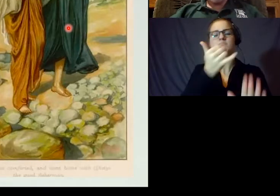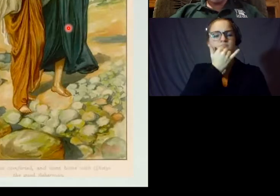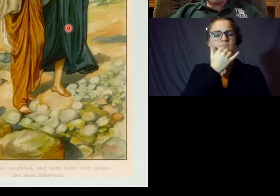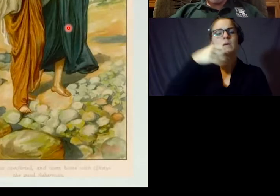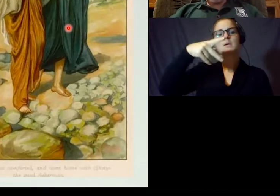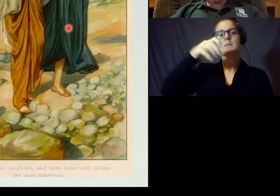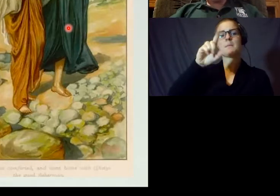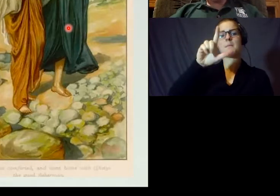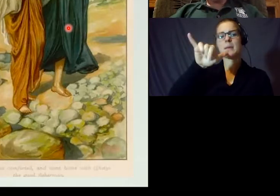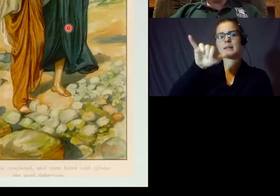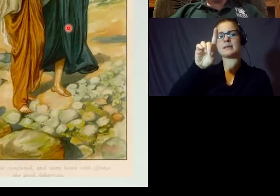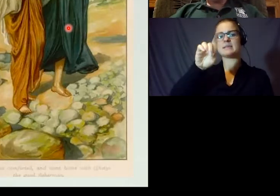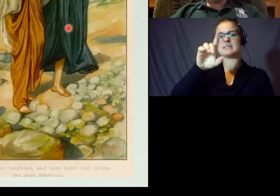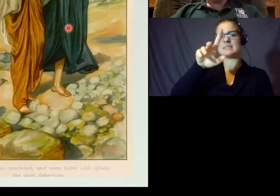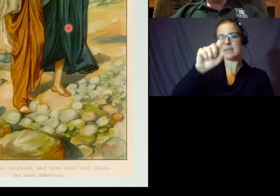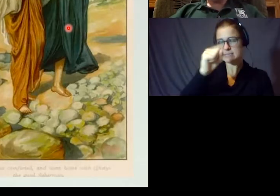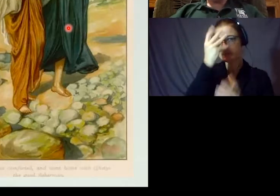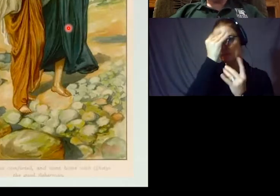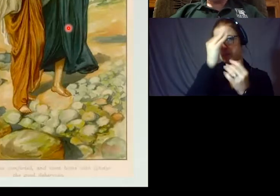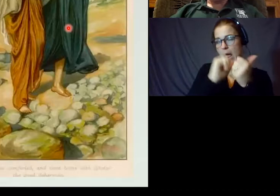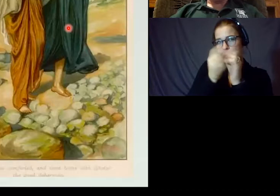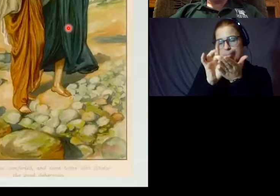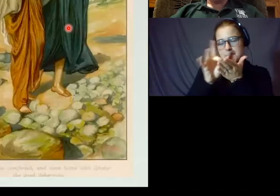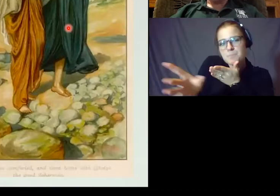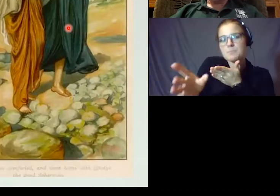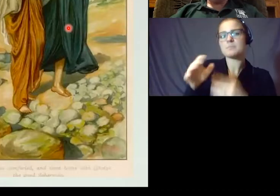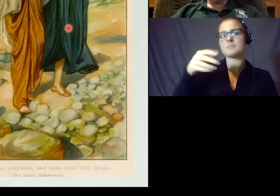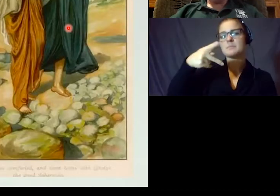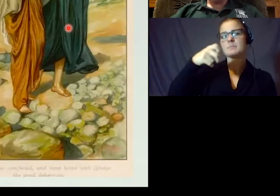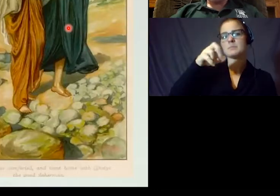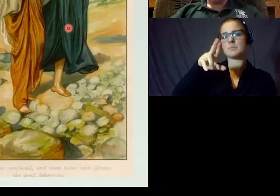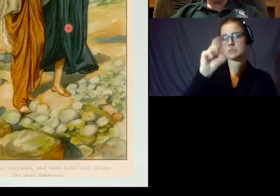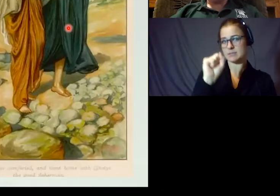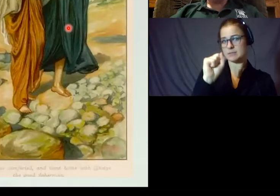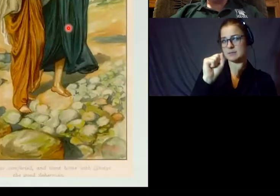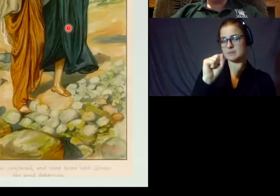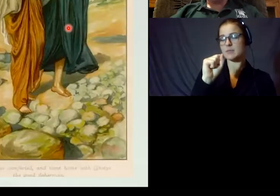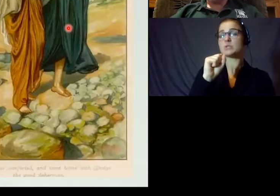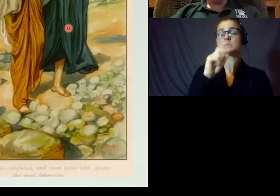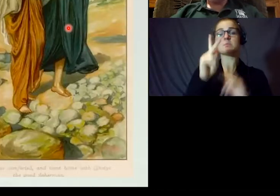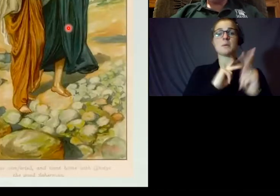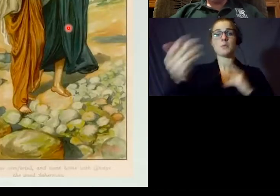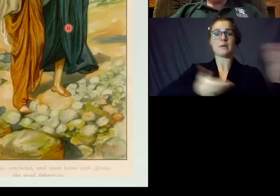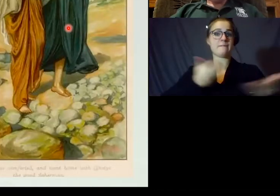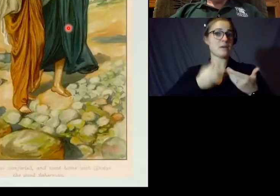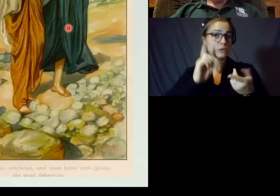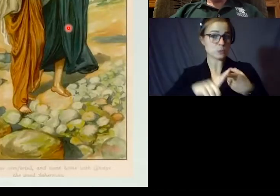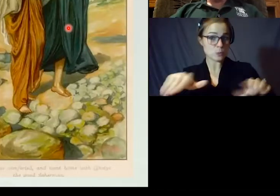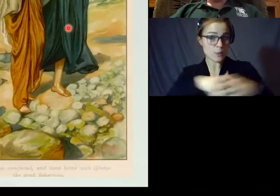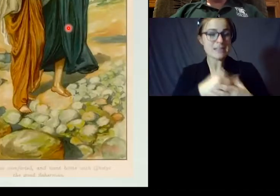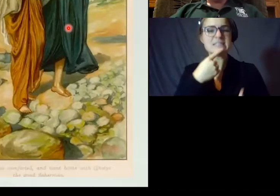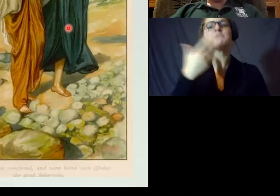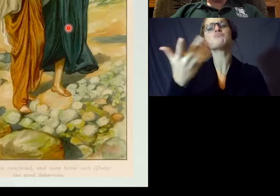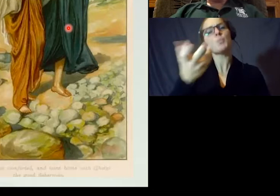of Perseus. He asks his guests to a wedding to bring a gift, and he wants specifically a horse.